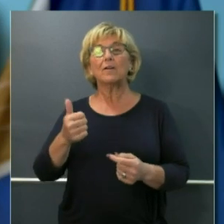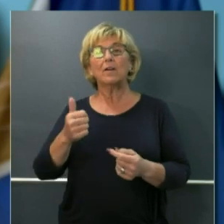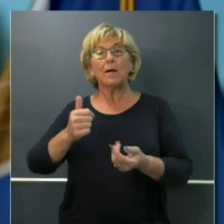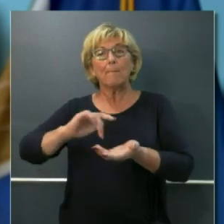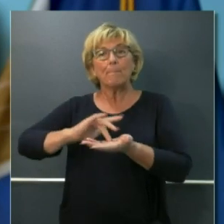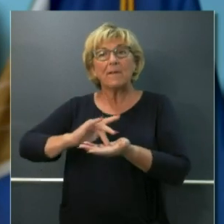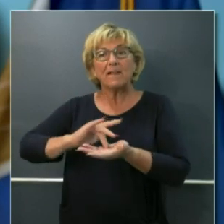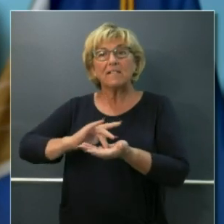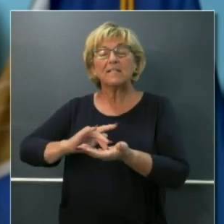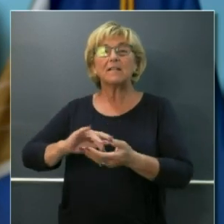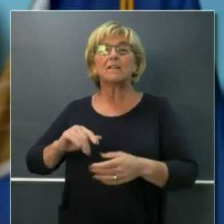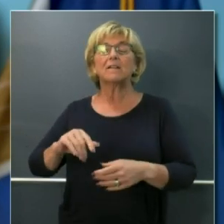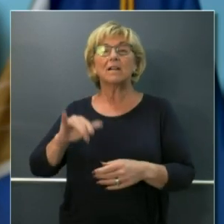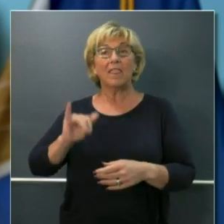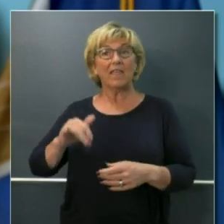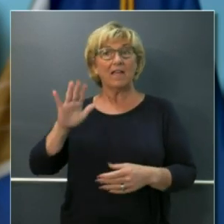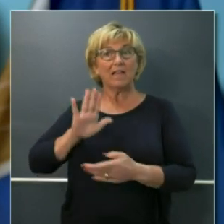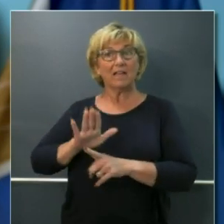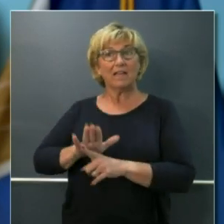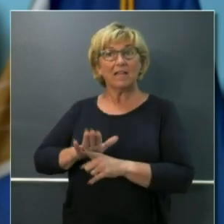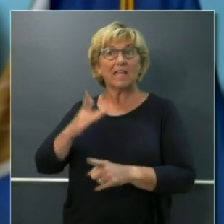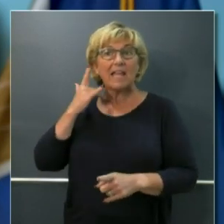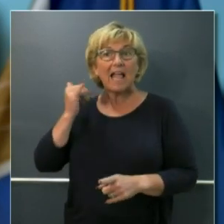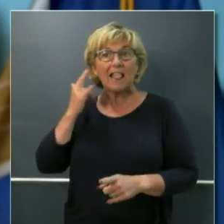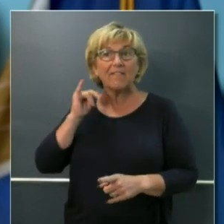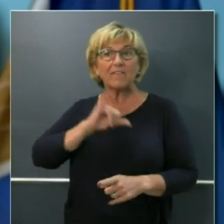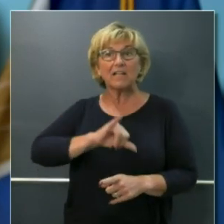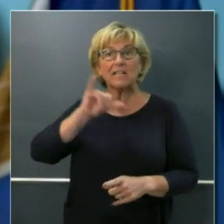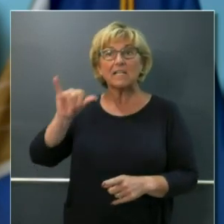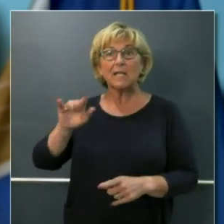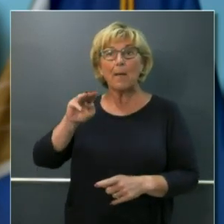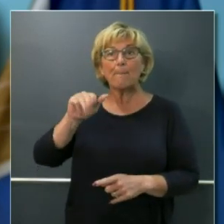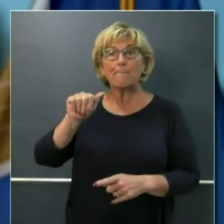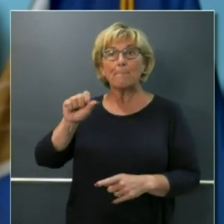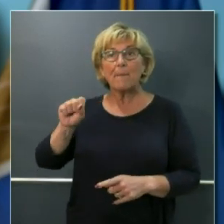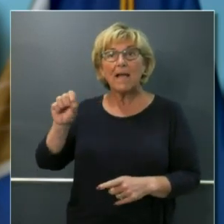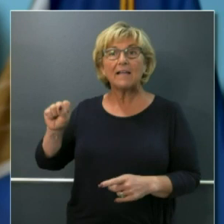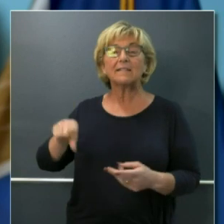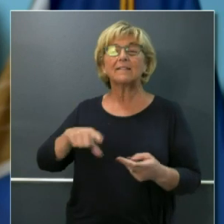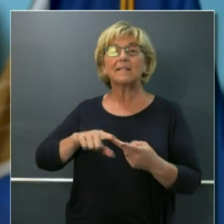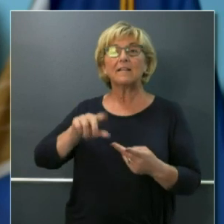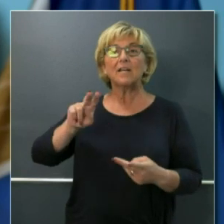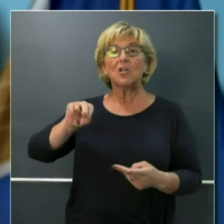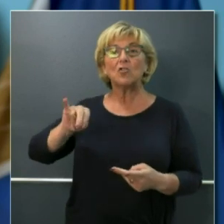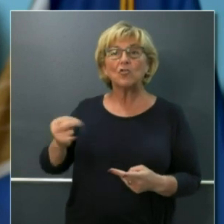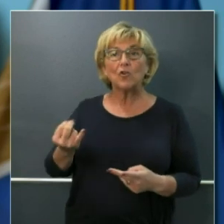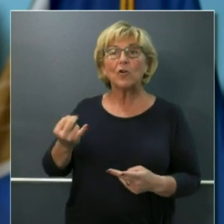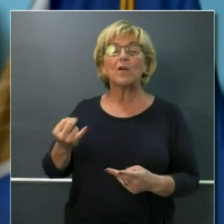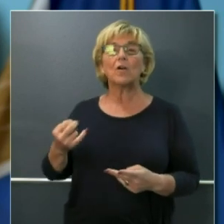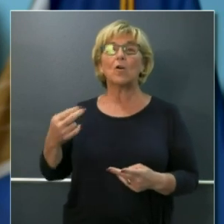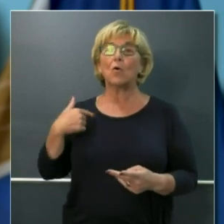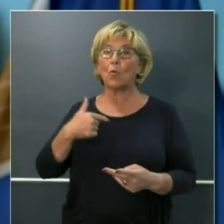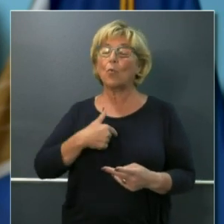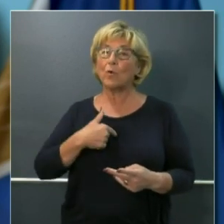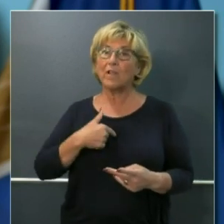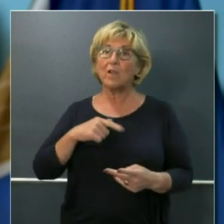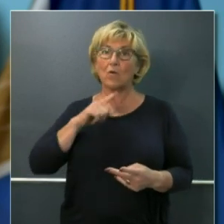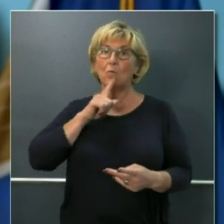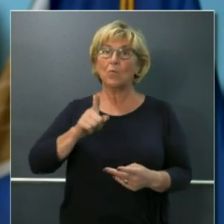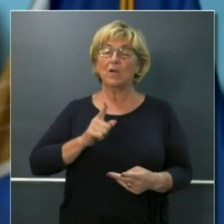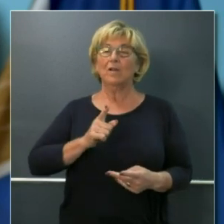remind folks that California, like Massachusetts, New Jersey, like a few states, is well endowed,